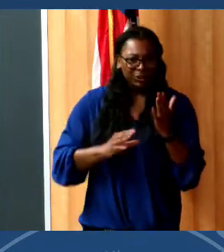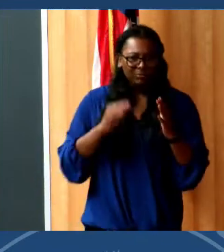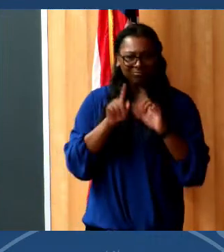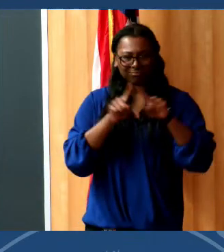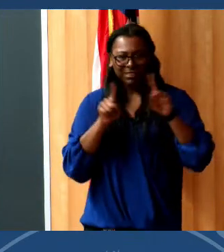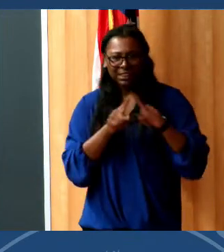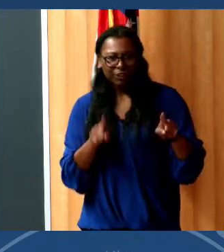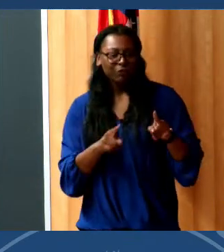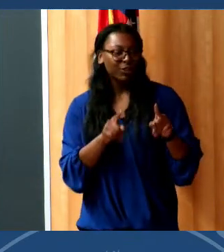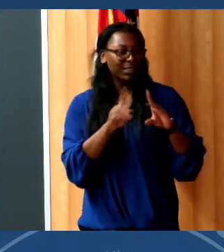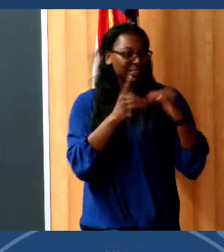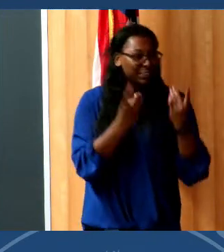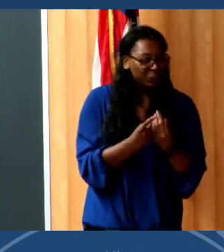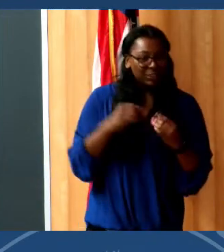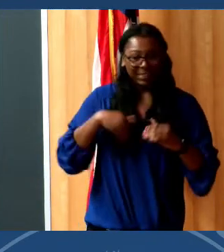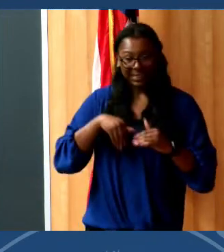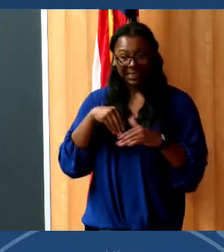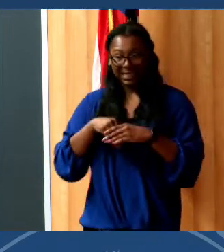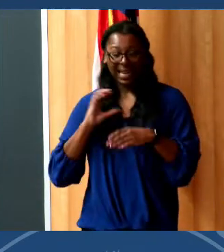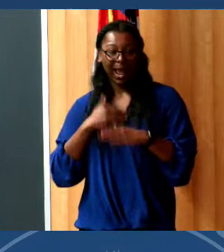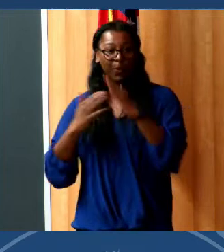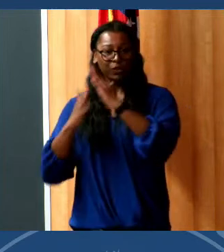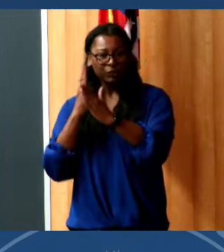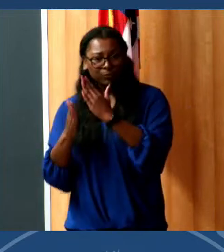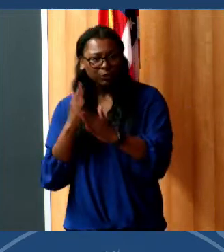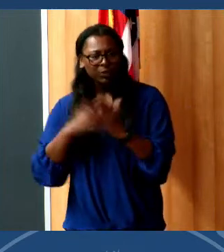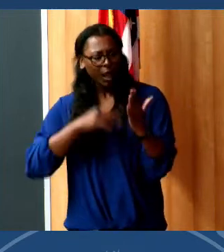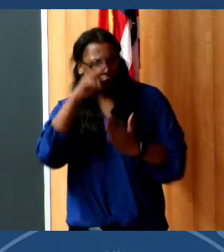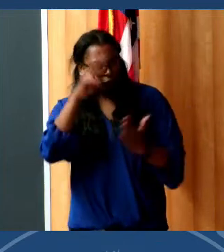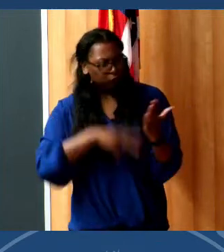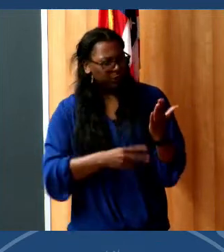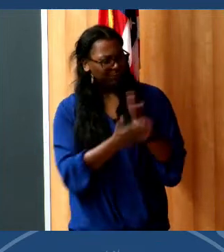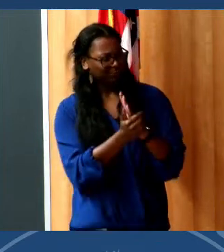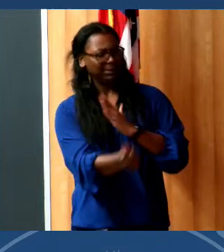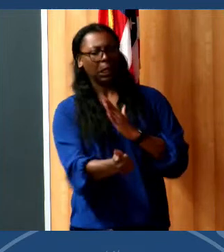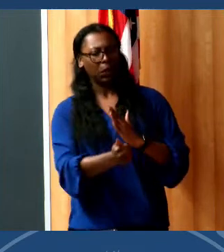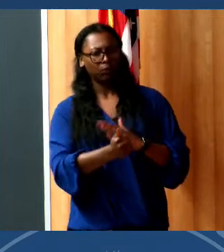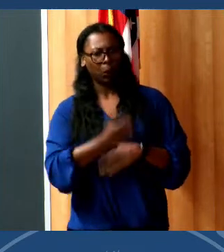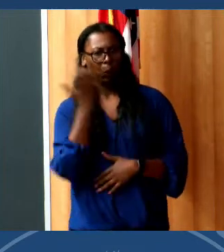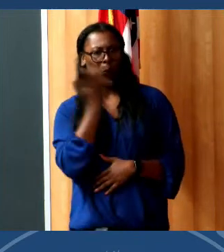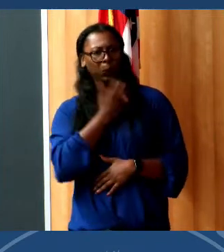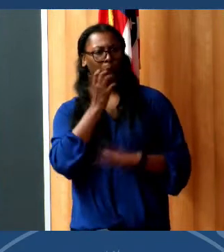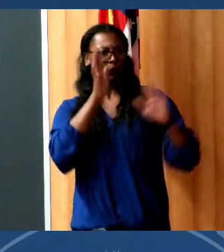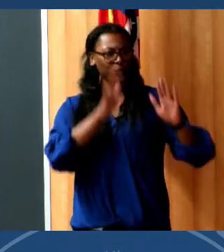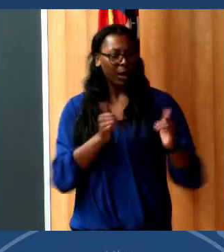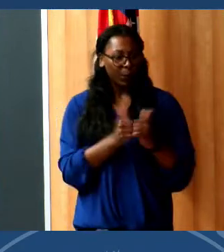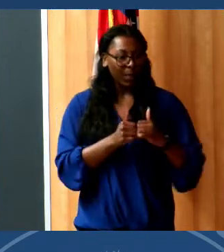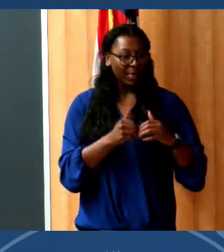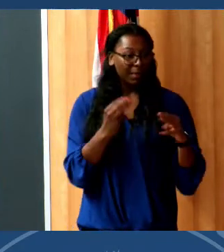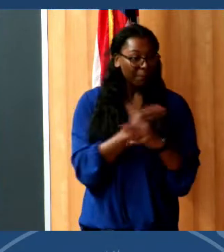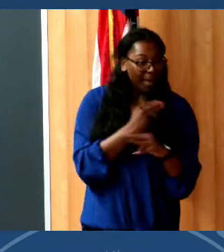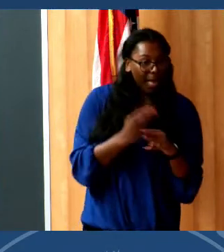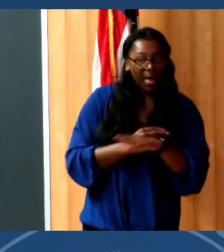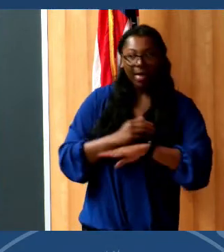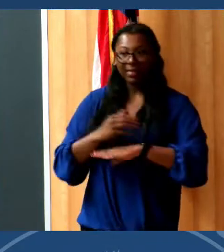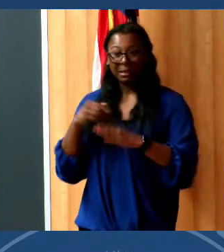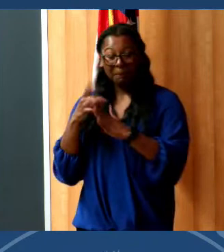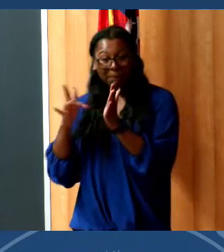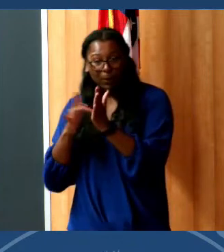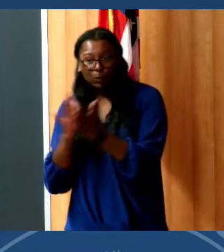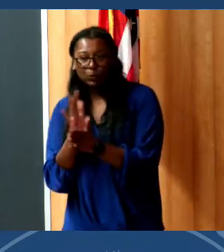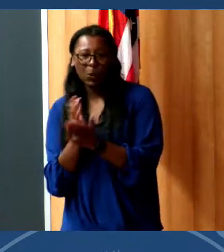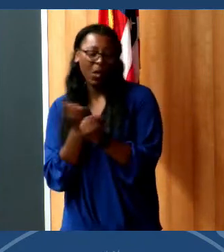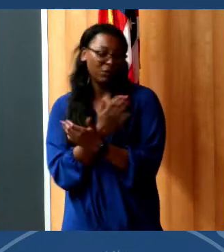and every community are able to read proficiently at third grade, do math proficiently in middle school, and graduate ready to